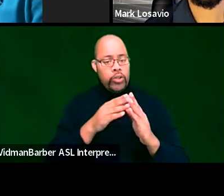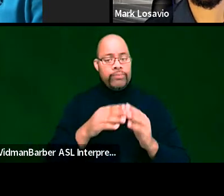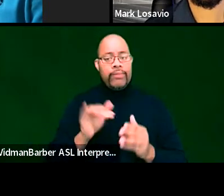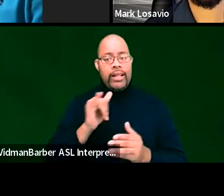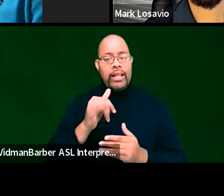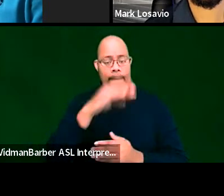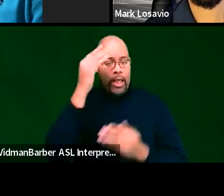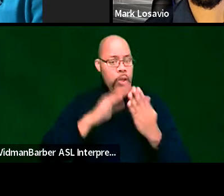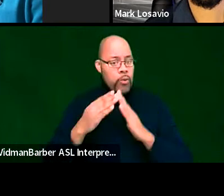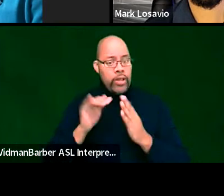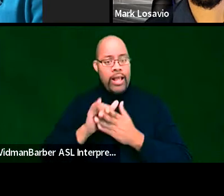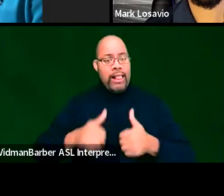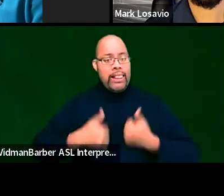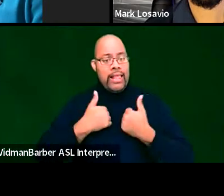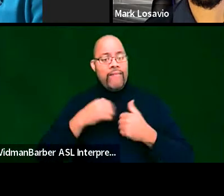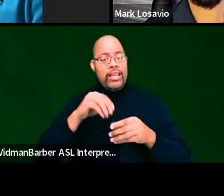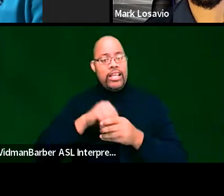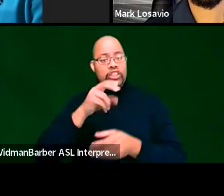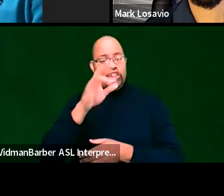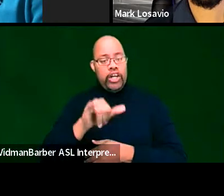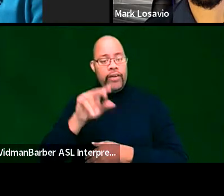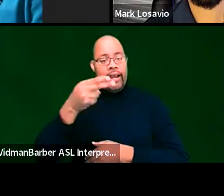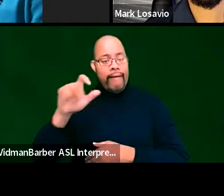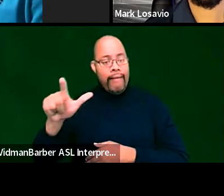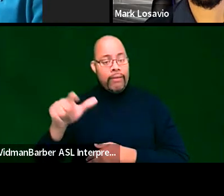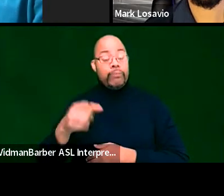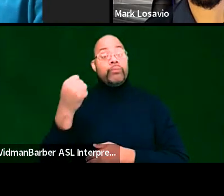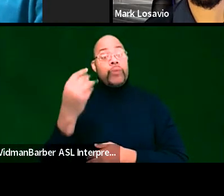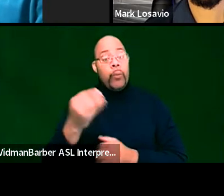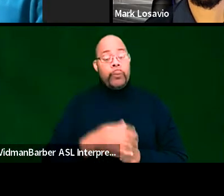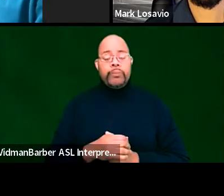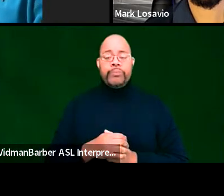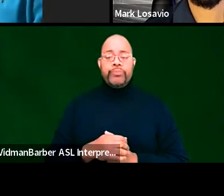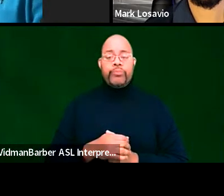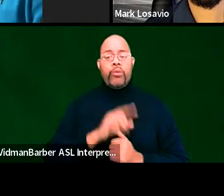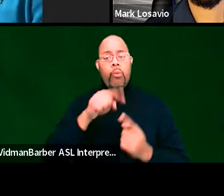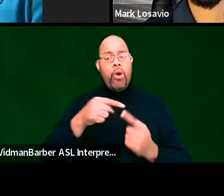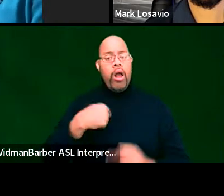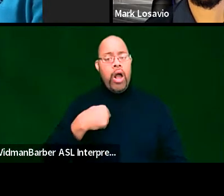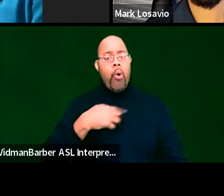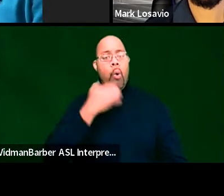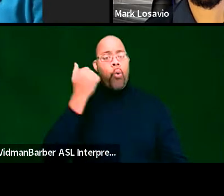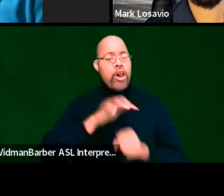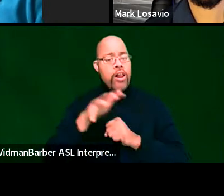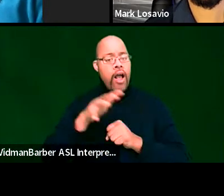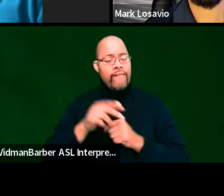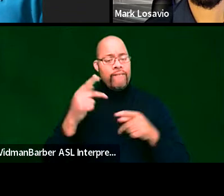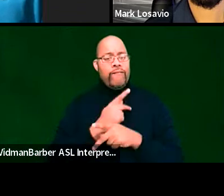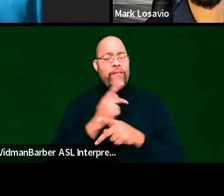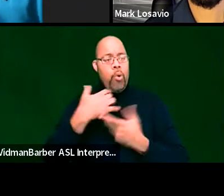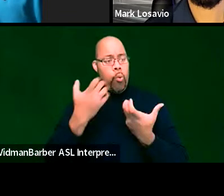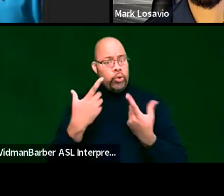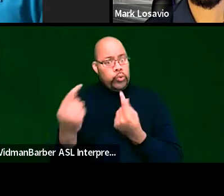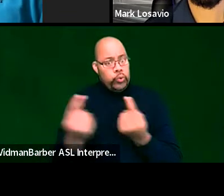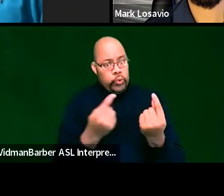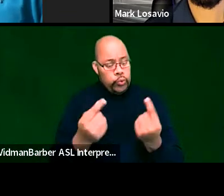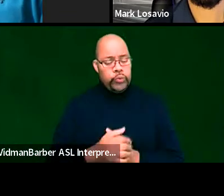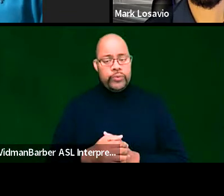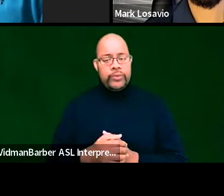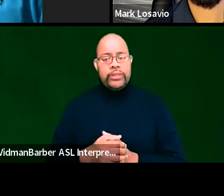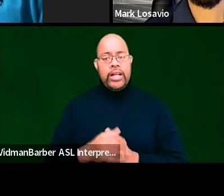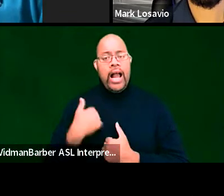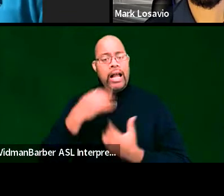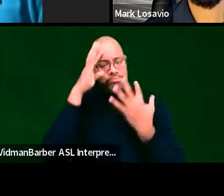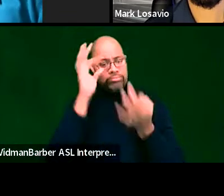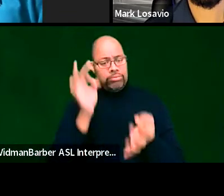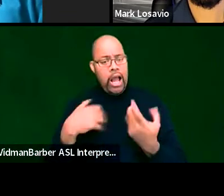like the Black community that lived in Cherry Hill. And so when I was old enough to like figure out what I wanted to do, I